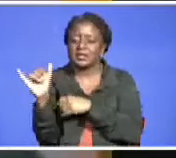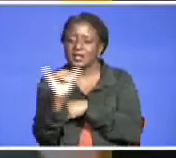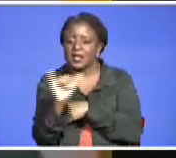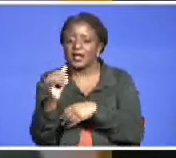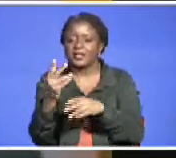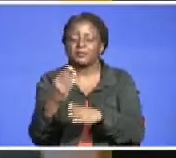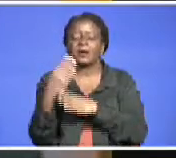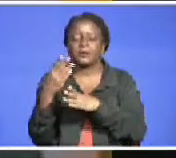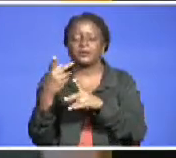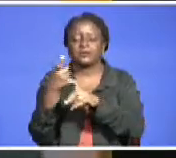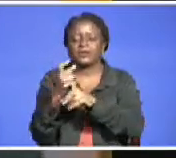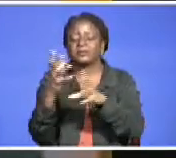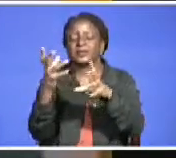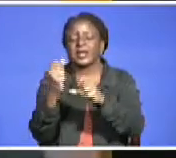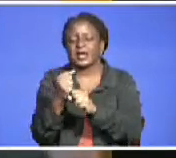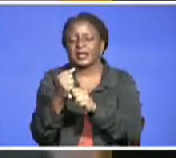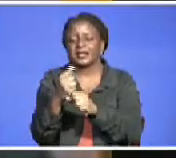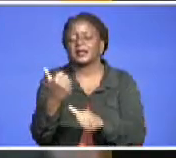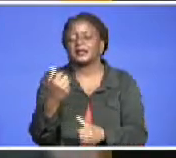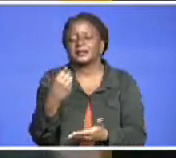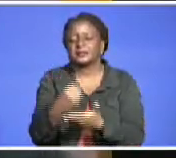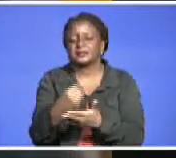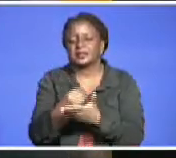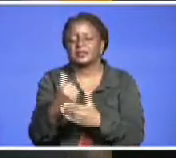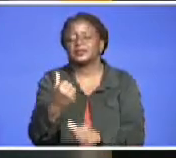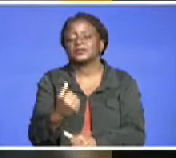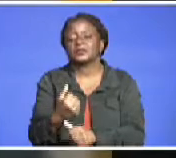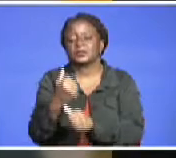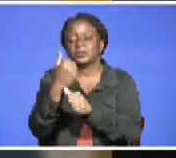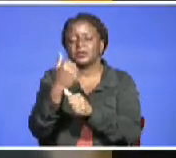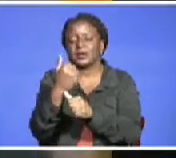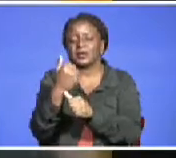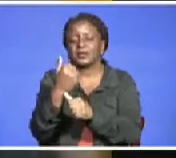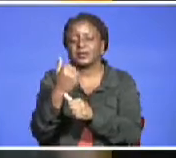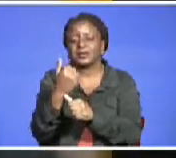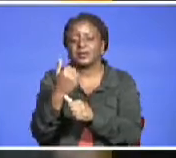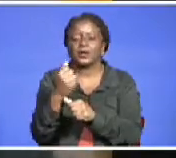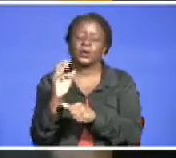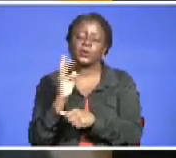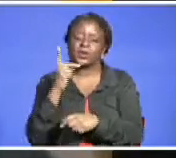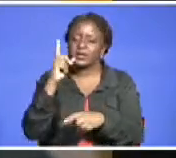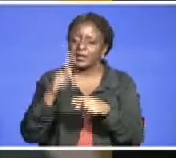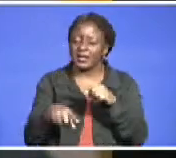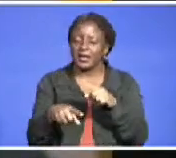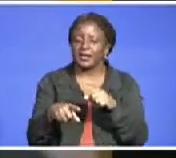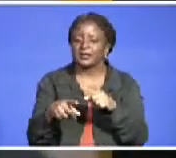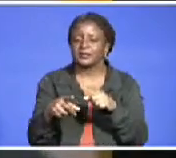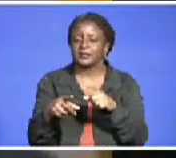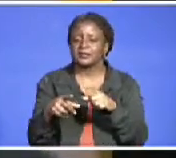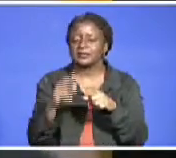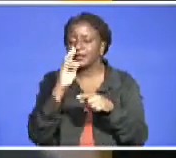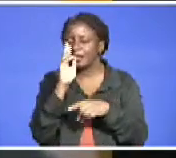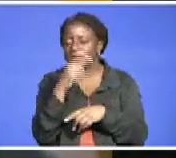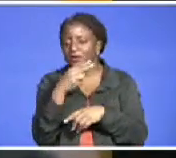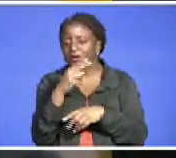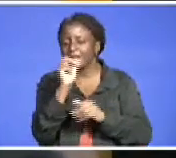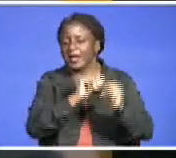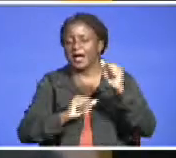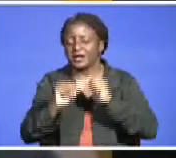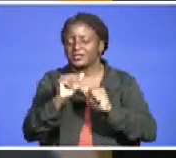loans on a concessional basis. Moreover, we cannot ignore the actions taken by your